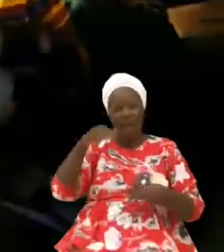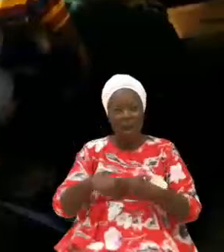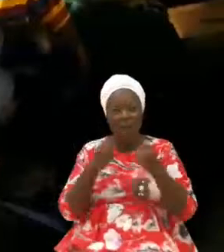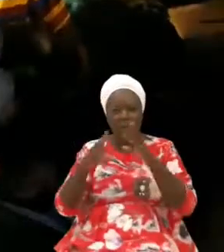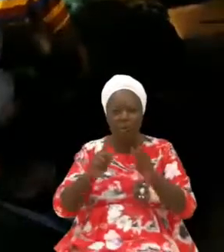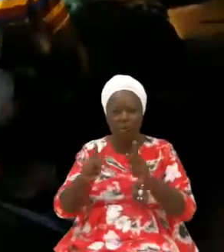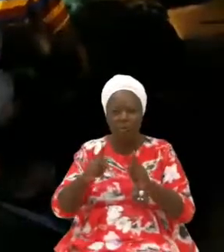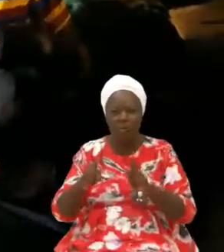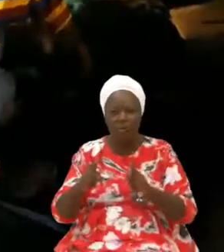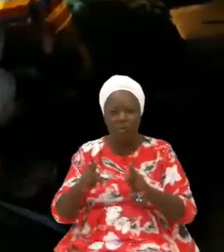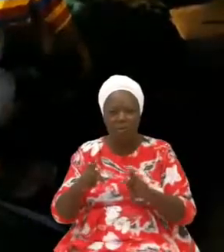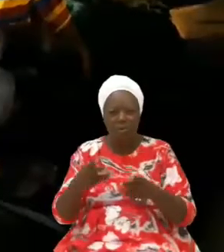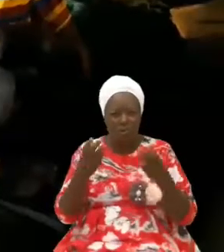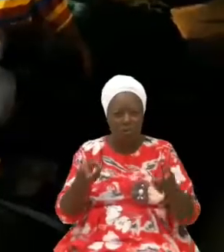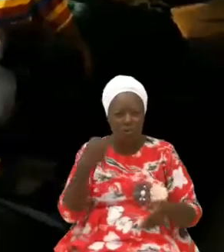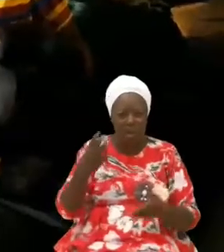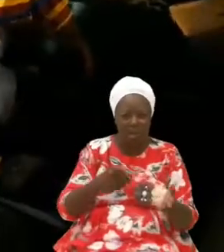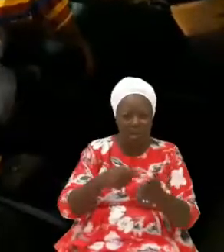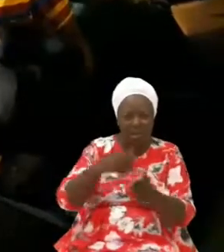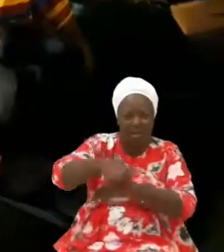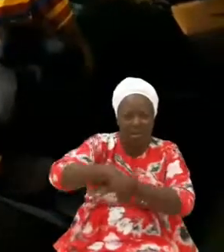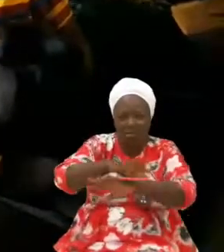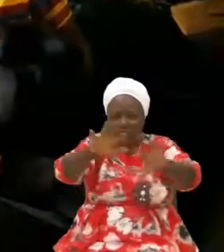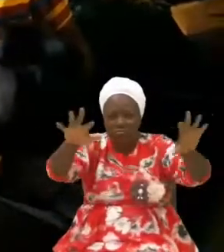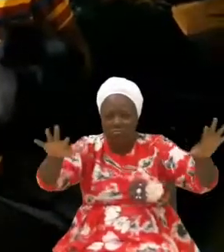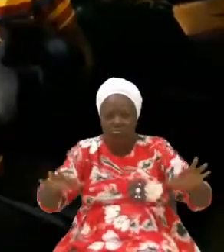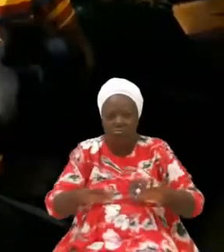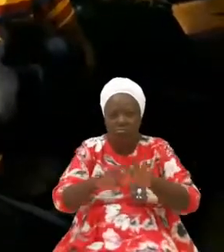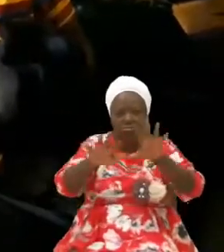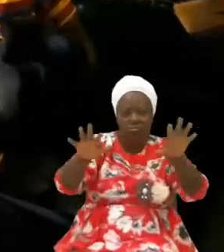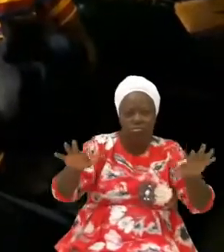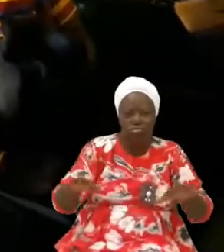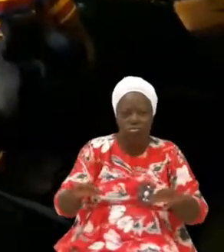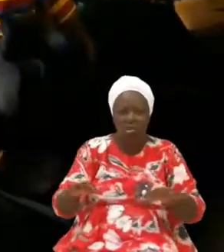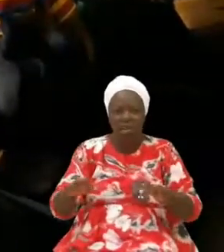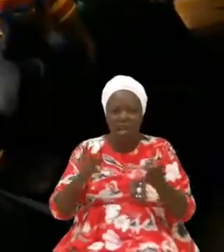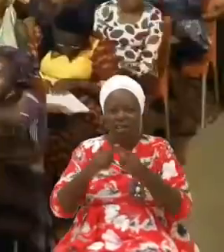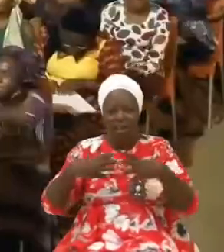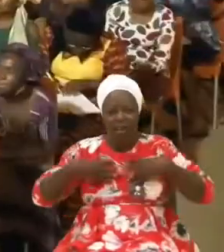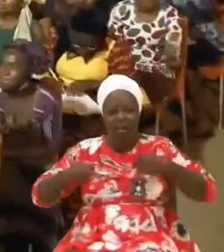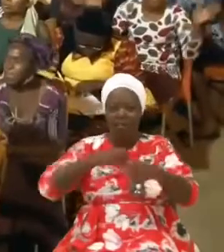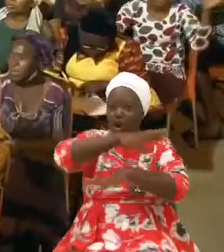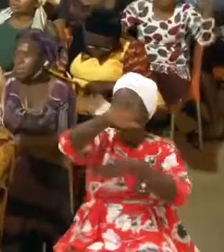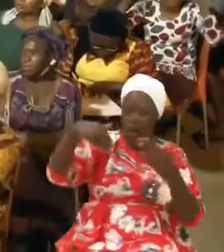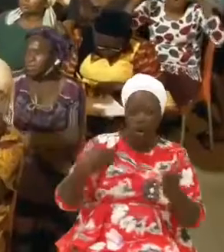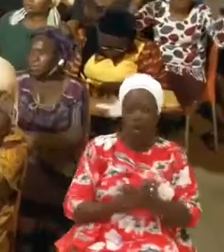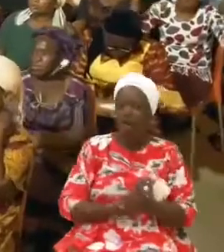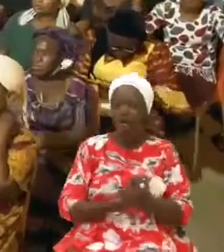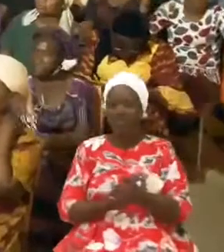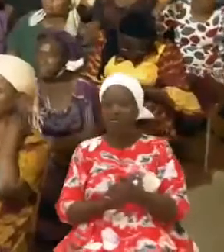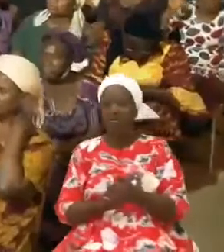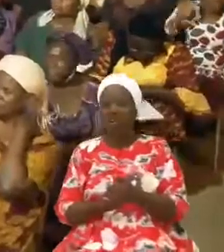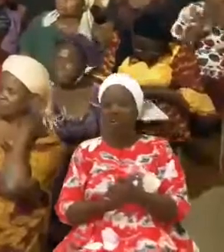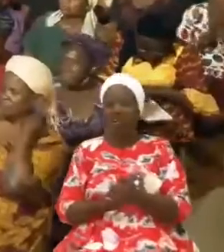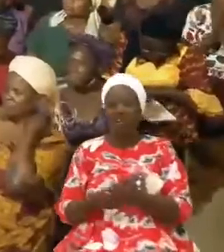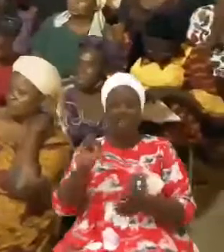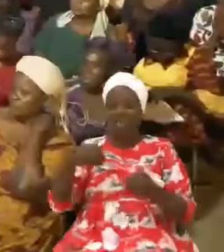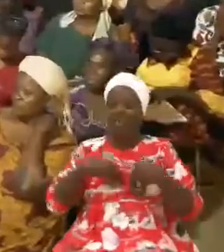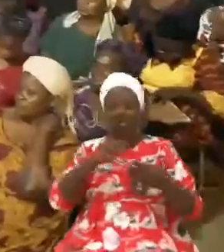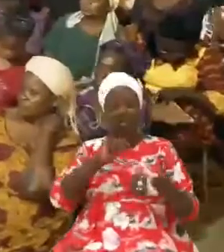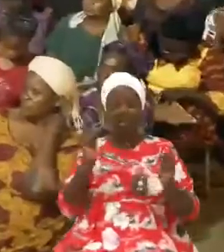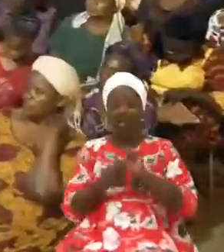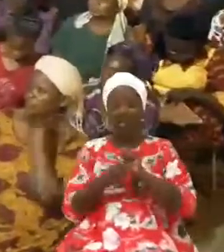all that were sick. How many people will he heal tonight? He healed all. He has not